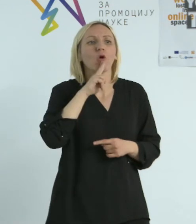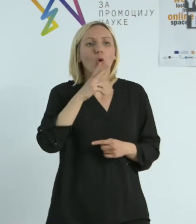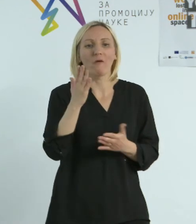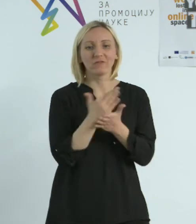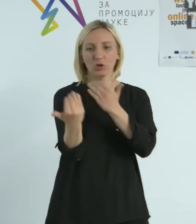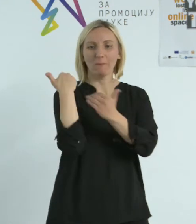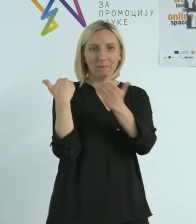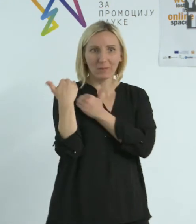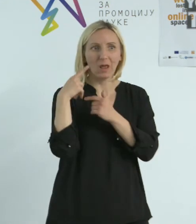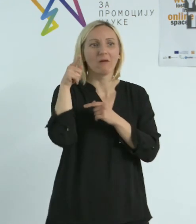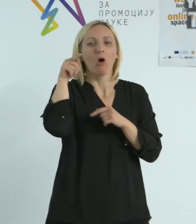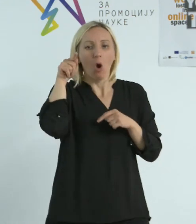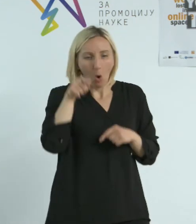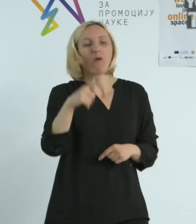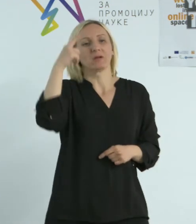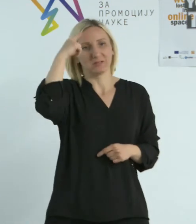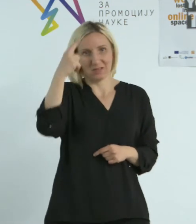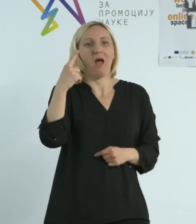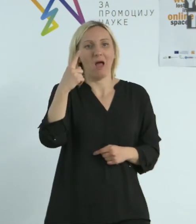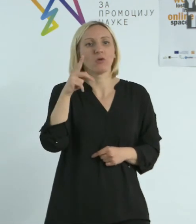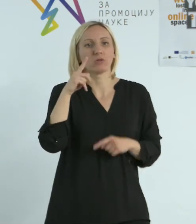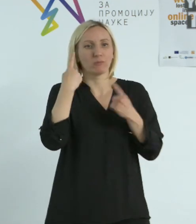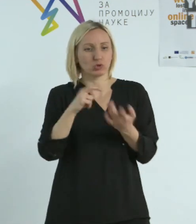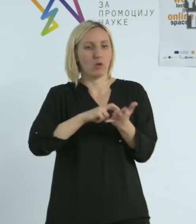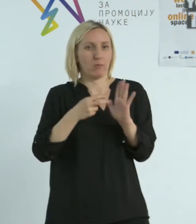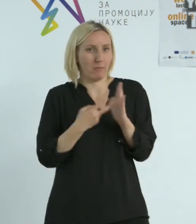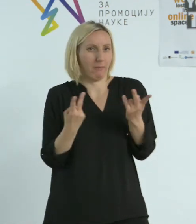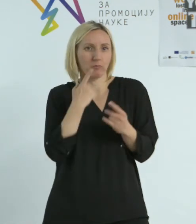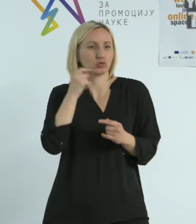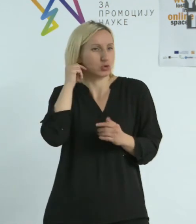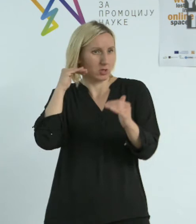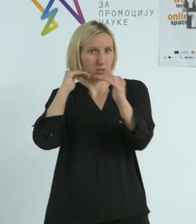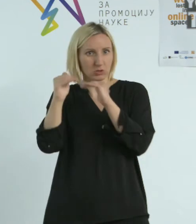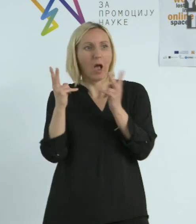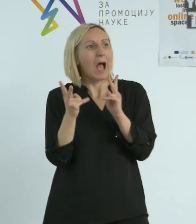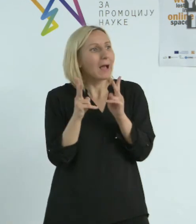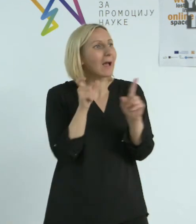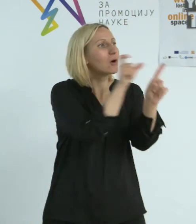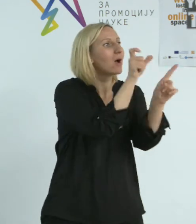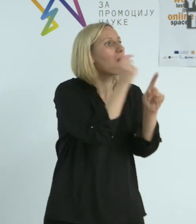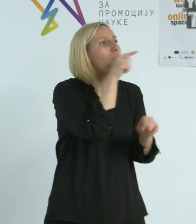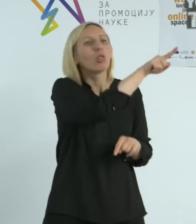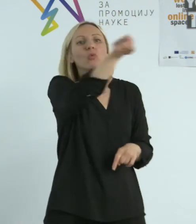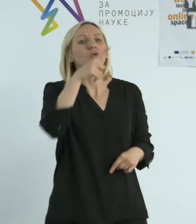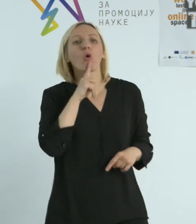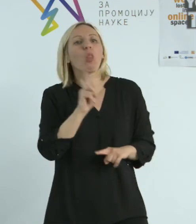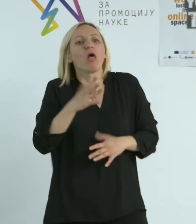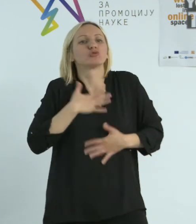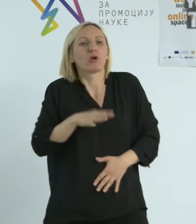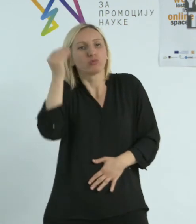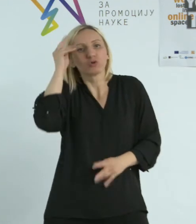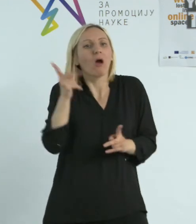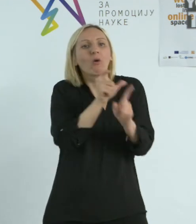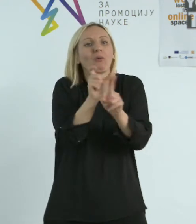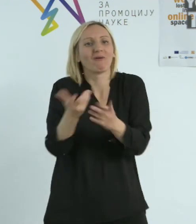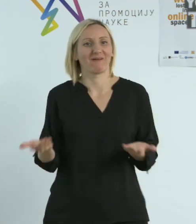aware of this social problem, like gender inequality is. But how to reach the people who don't want to learn? Is